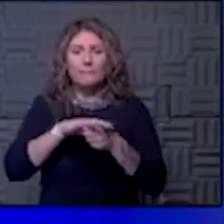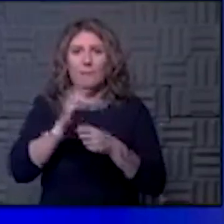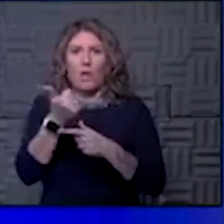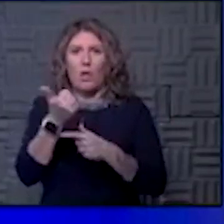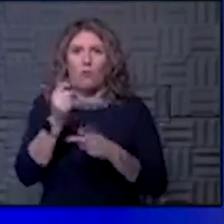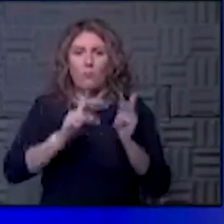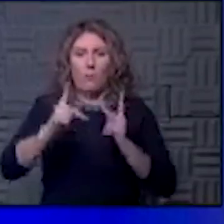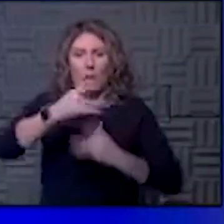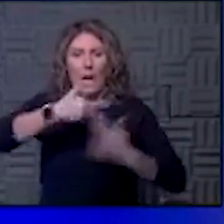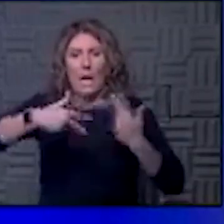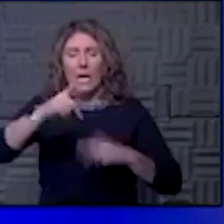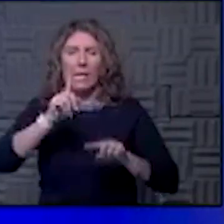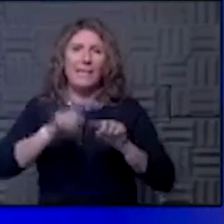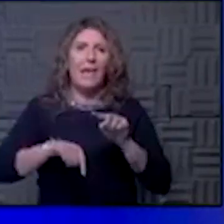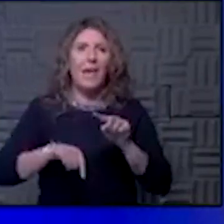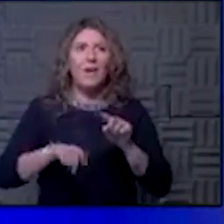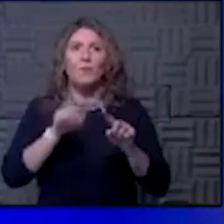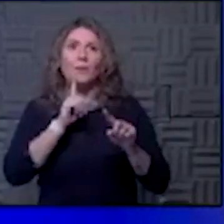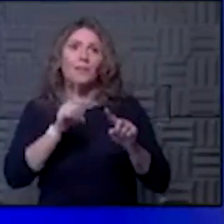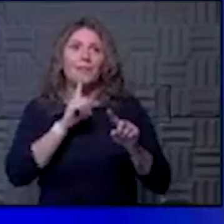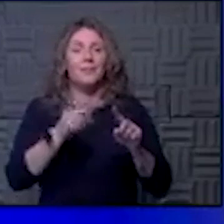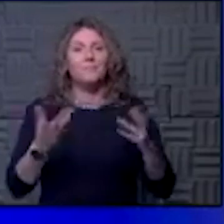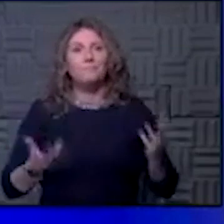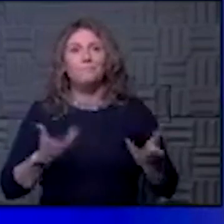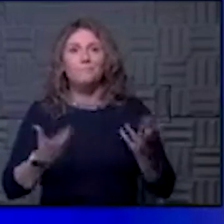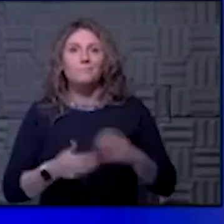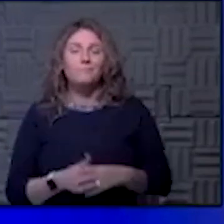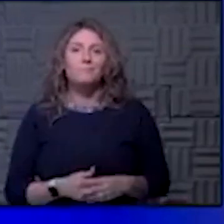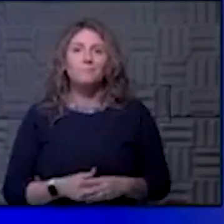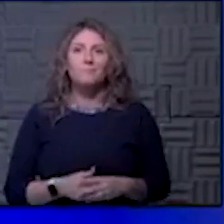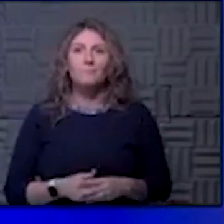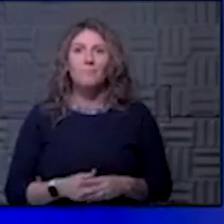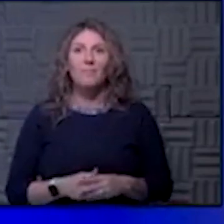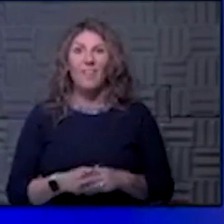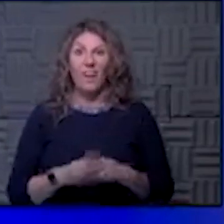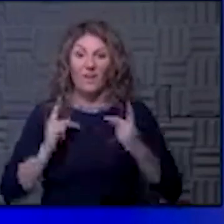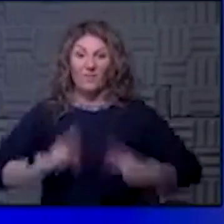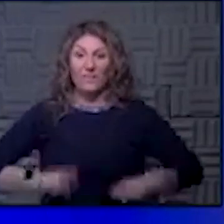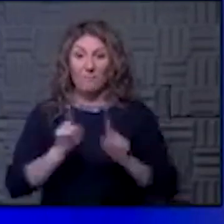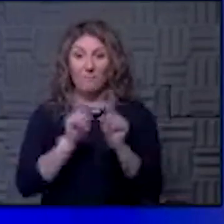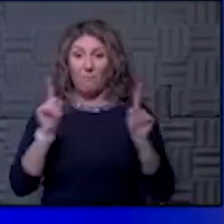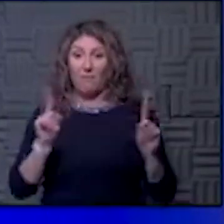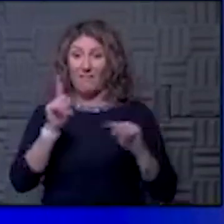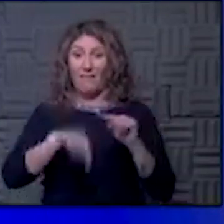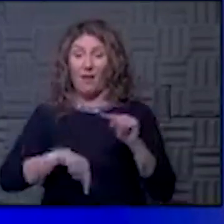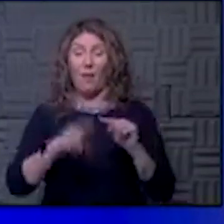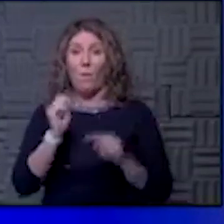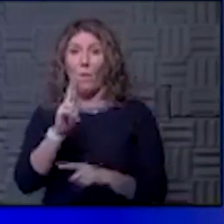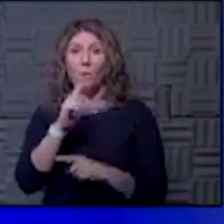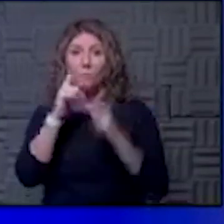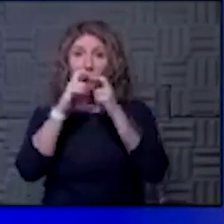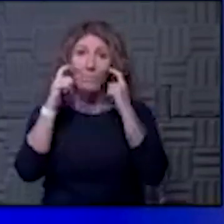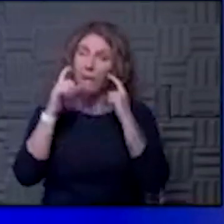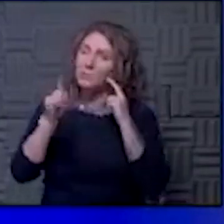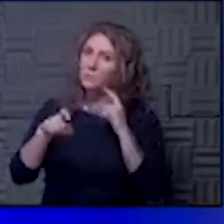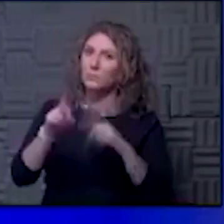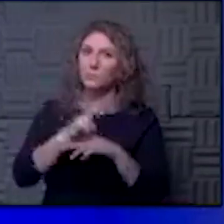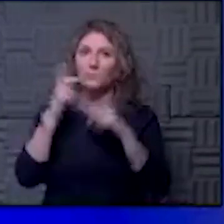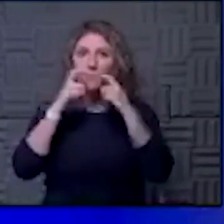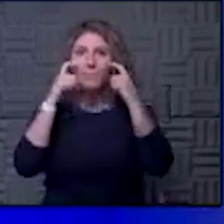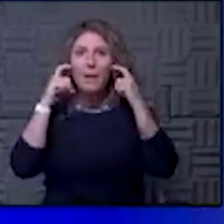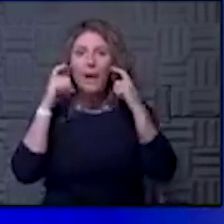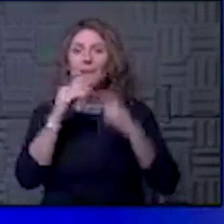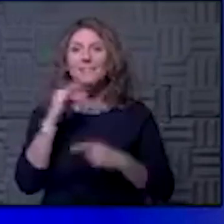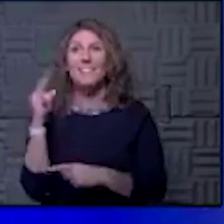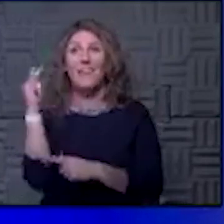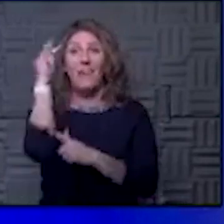people, unable to, if you're unable to be physically distanced or masked, you should have had your mask on. And then